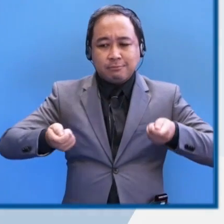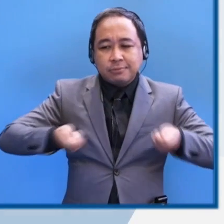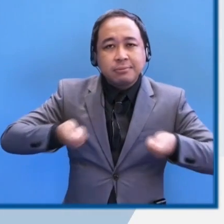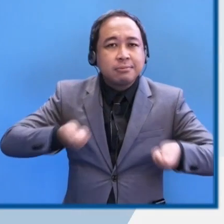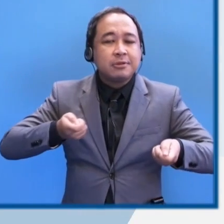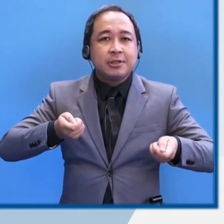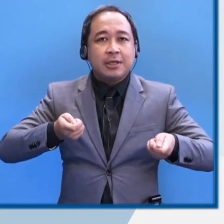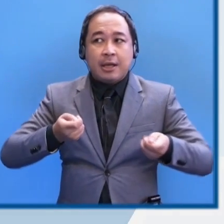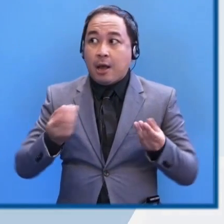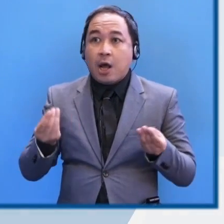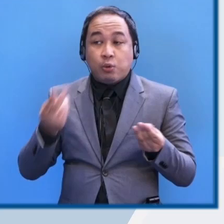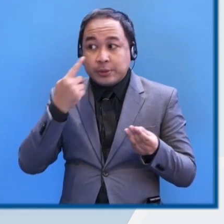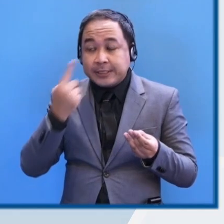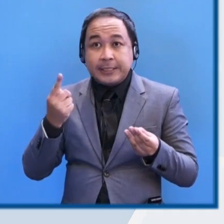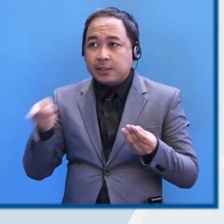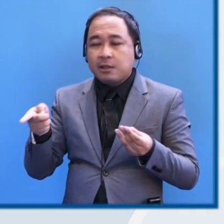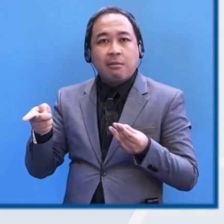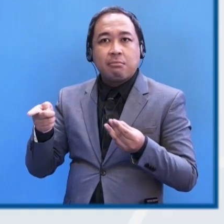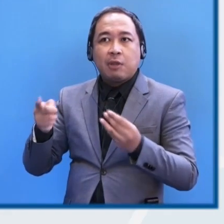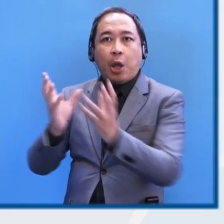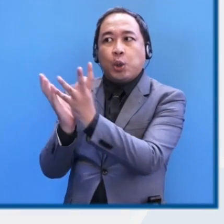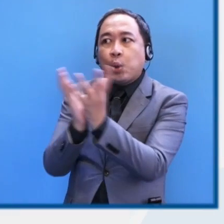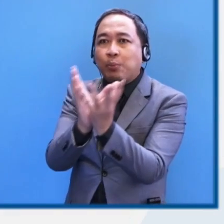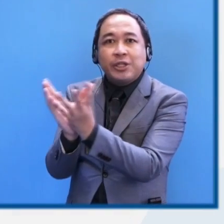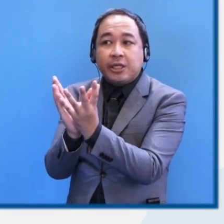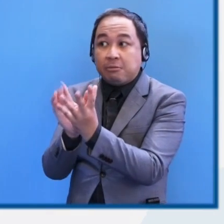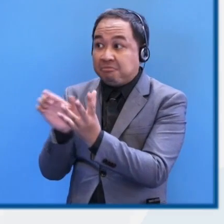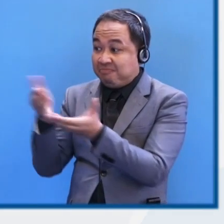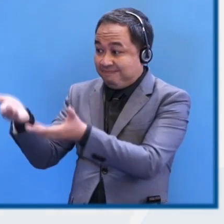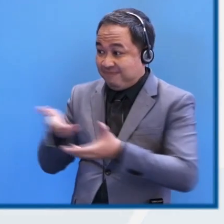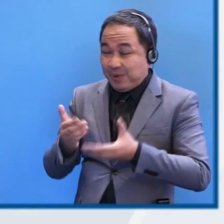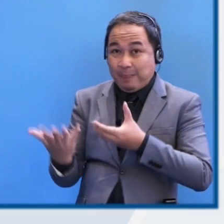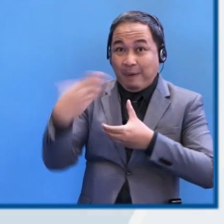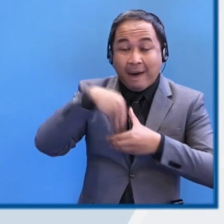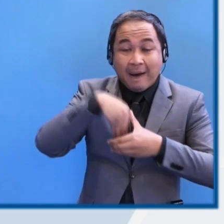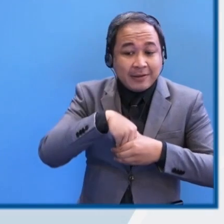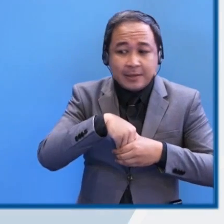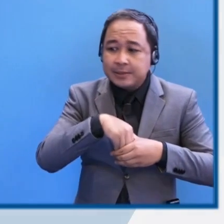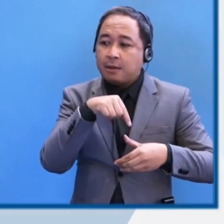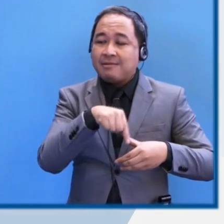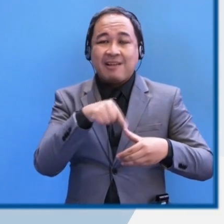extent to which communities are included in the different actions, in assessment,